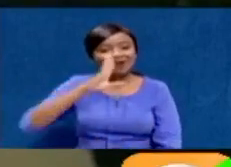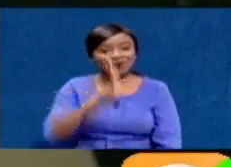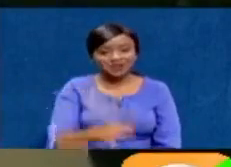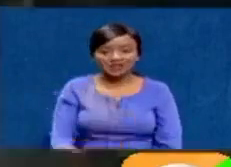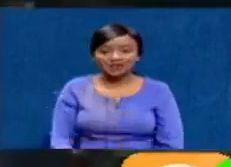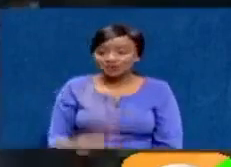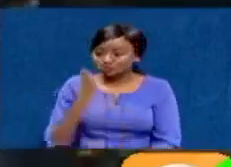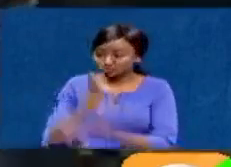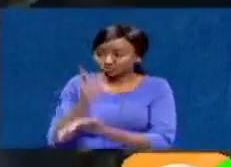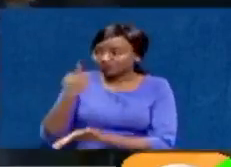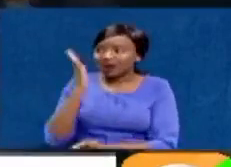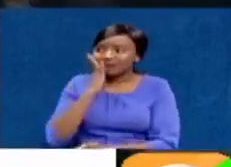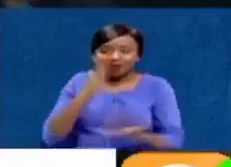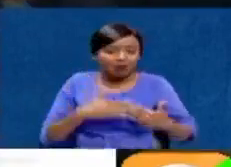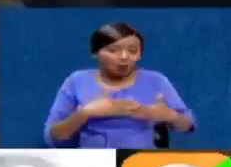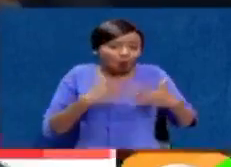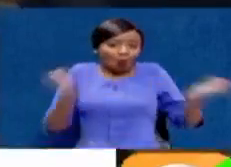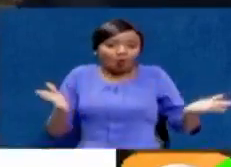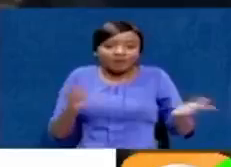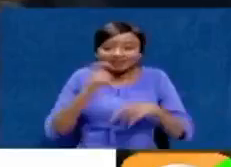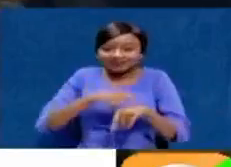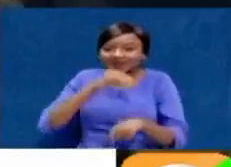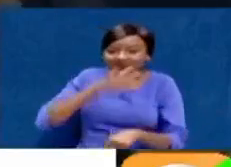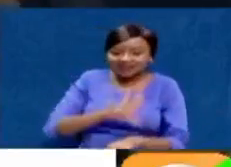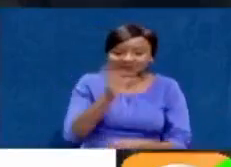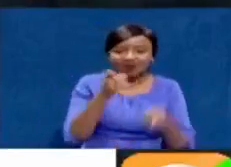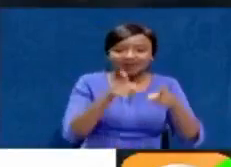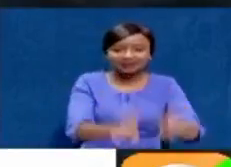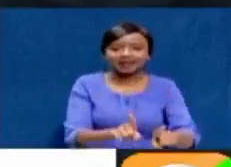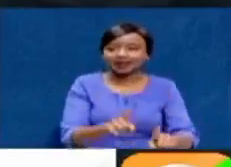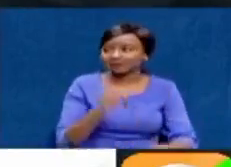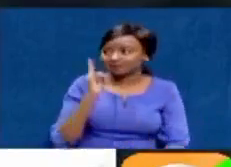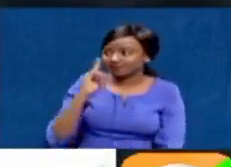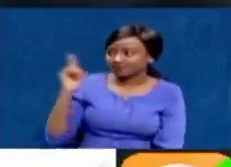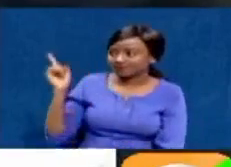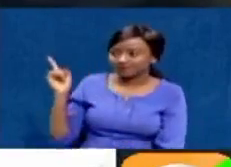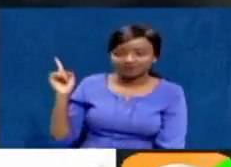mother's confession at the scene where her son met his death.